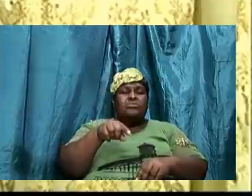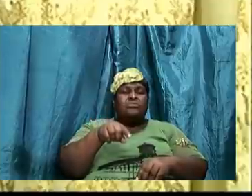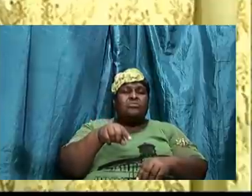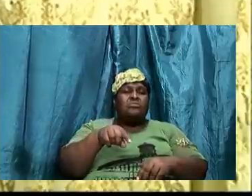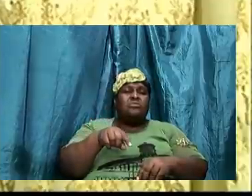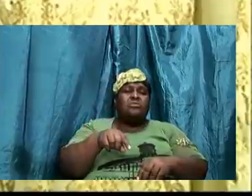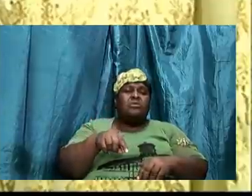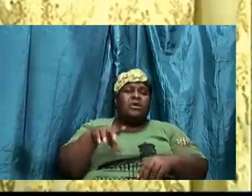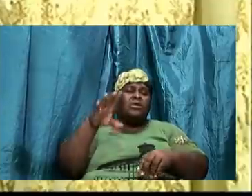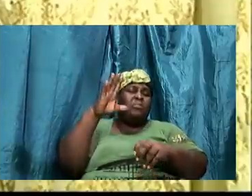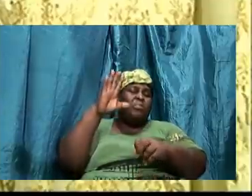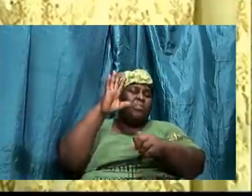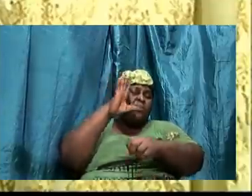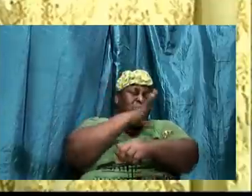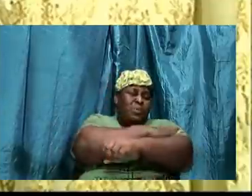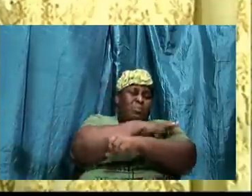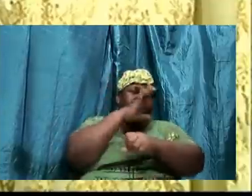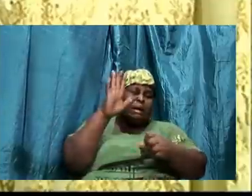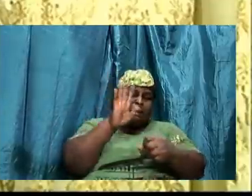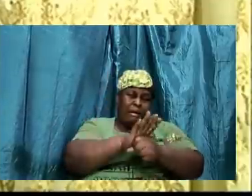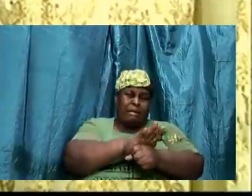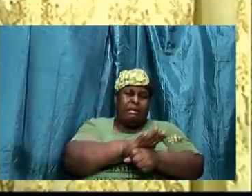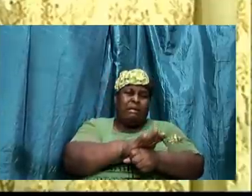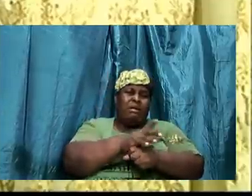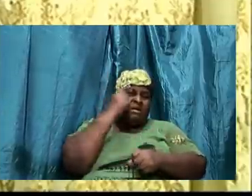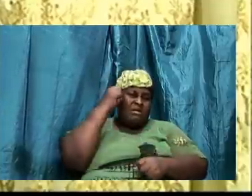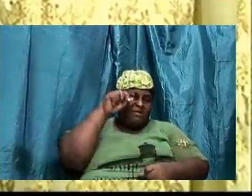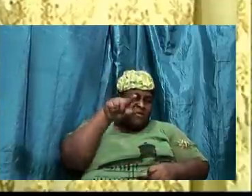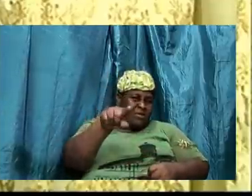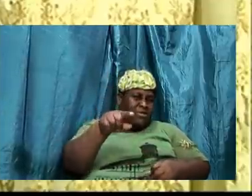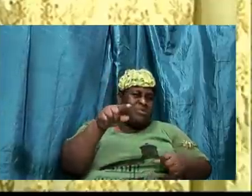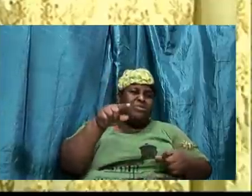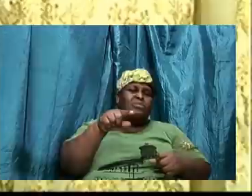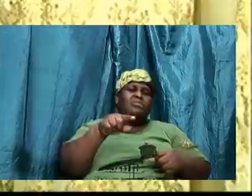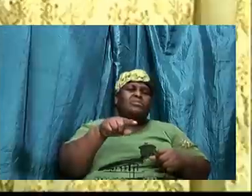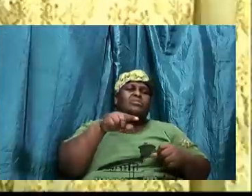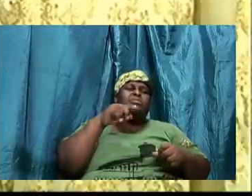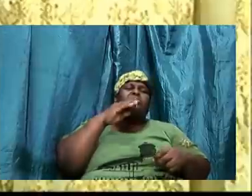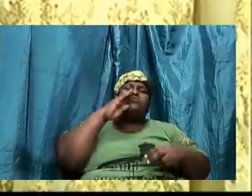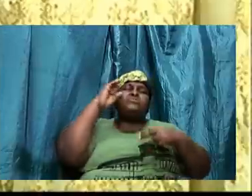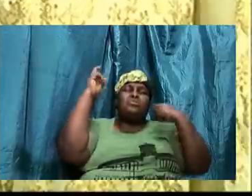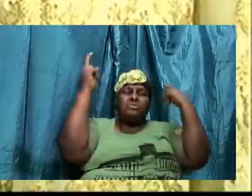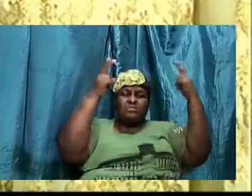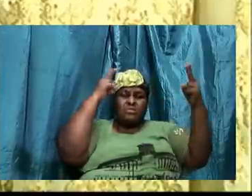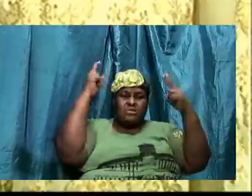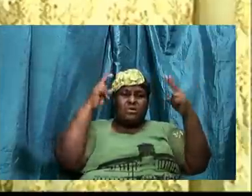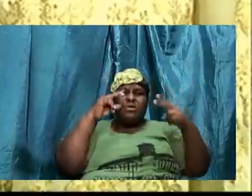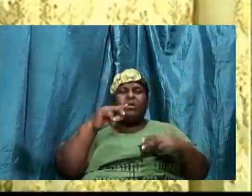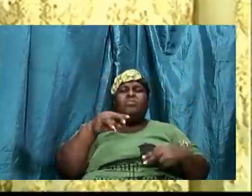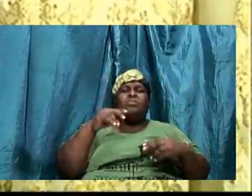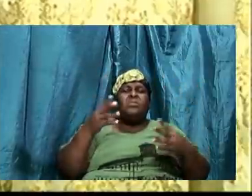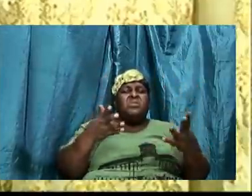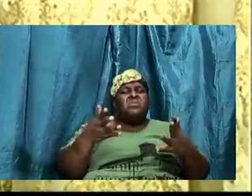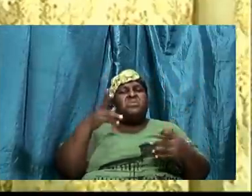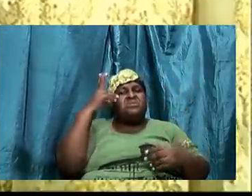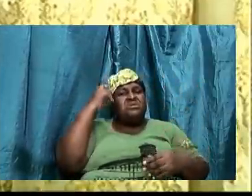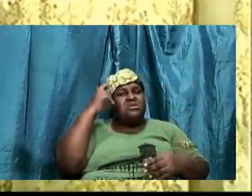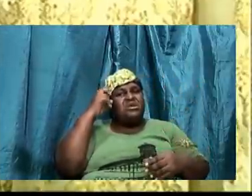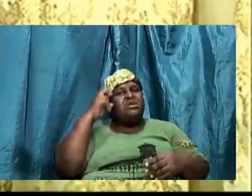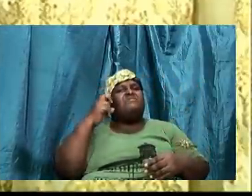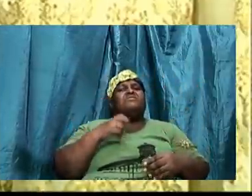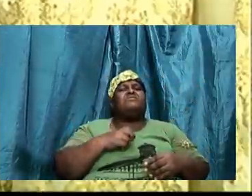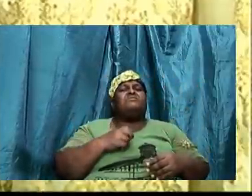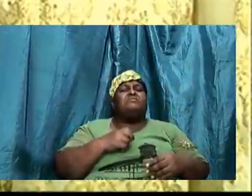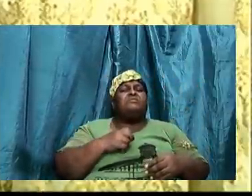schemes, for you to overcome whatever the adversary throws at you. Mind you, we have to rely on the strength